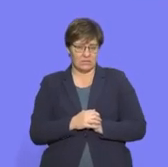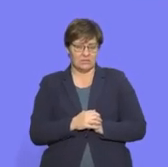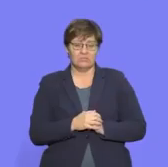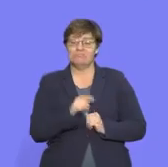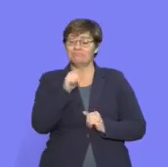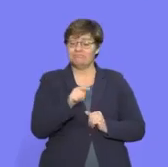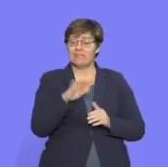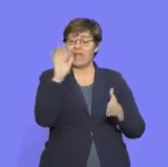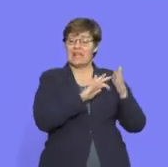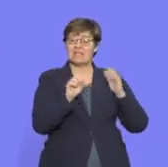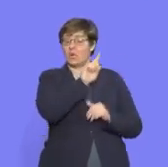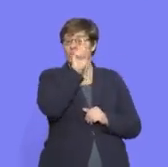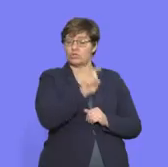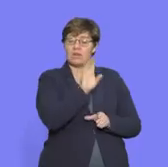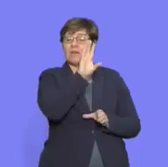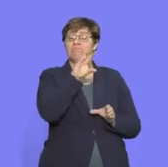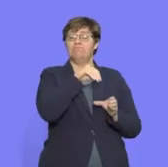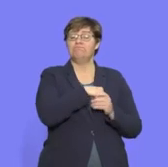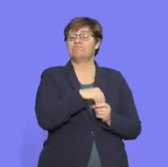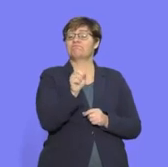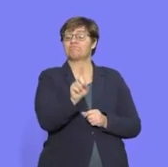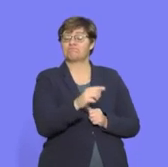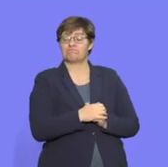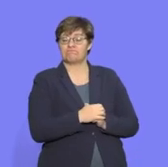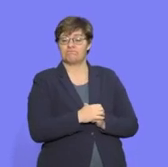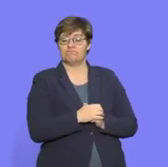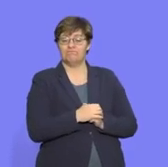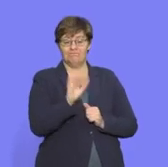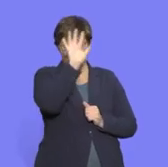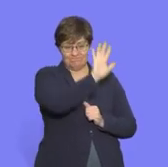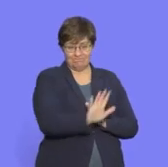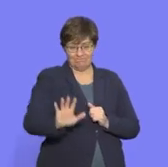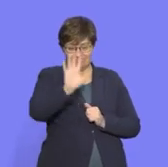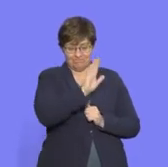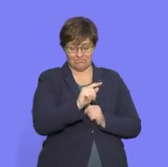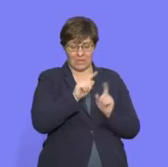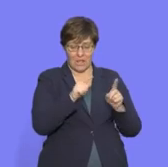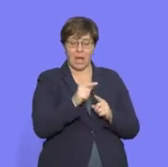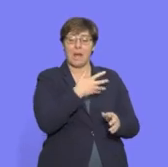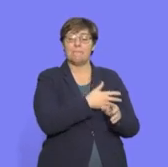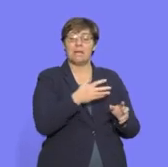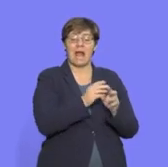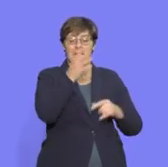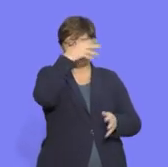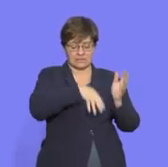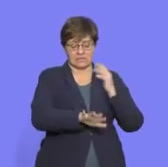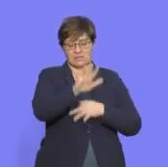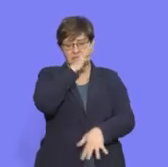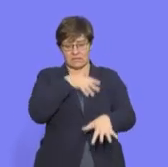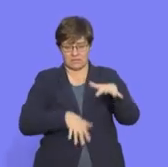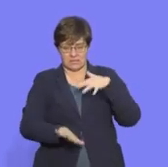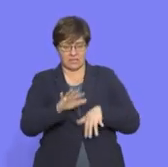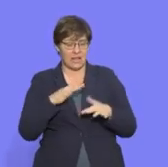or not, this essay question revolves around this whole thing, how blood